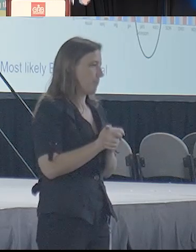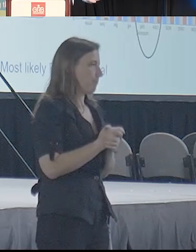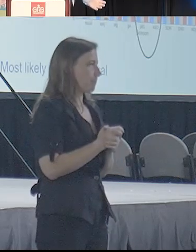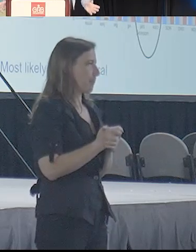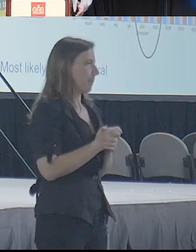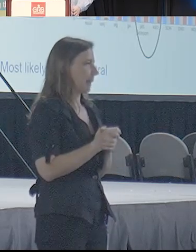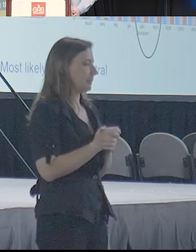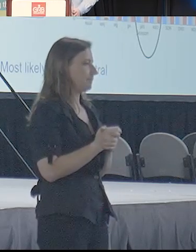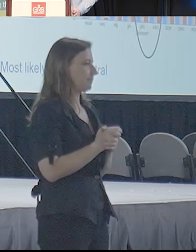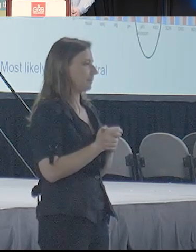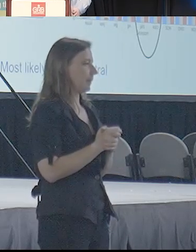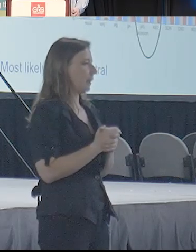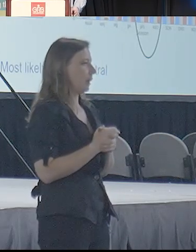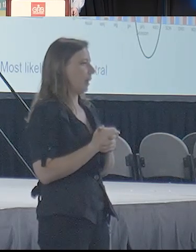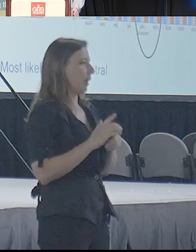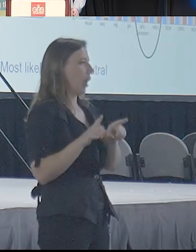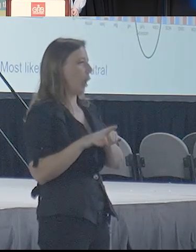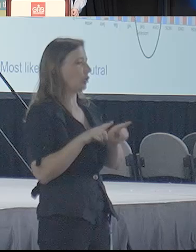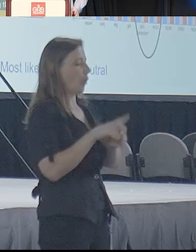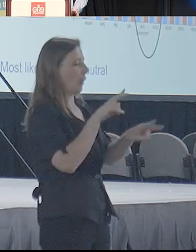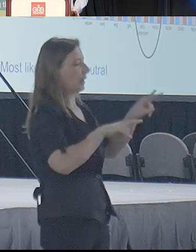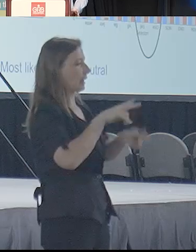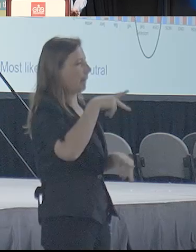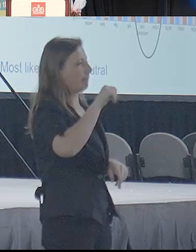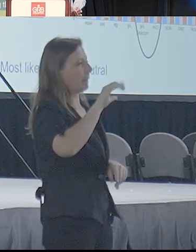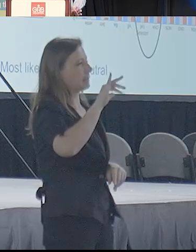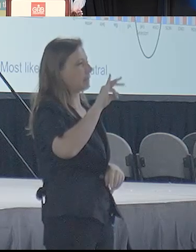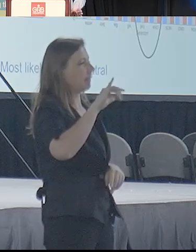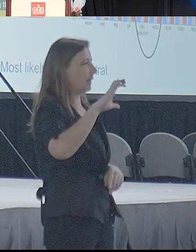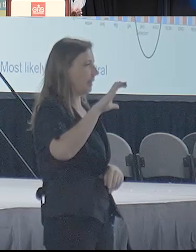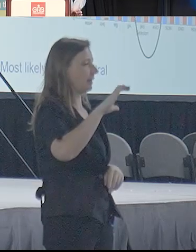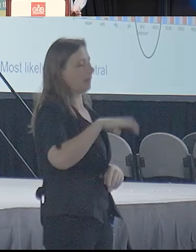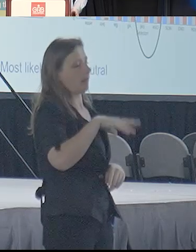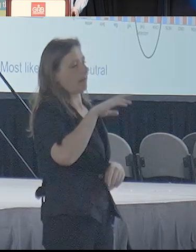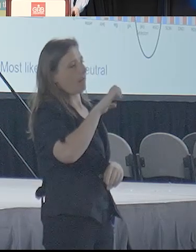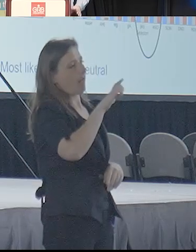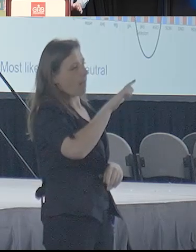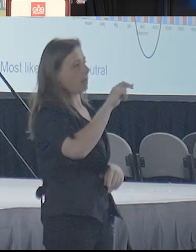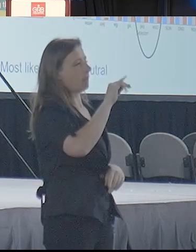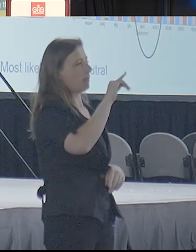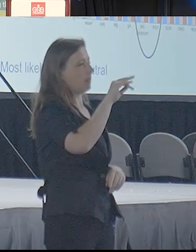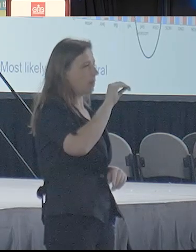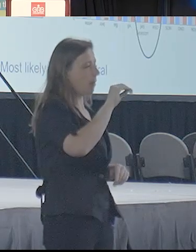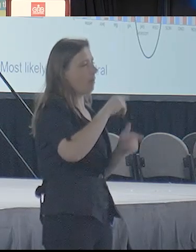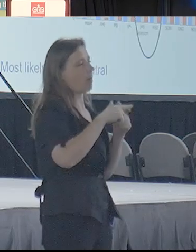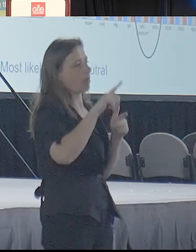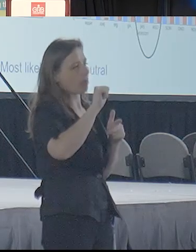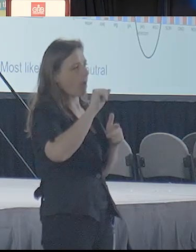then we also look at what's going on with the tropical Pacific, what's happening in the El Nino, La Nina cycle. And I know this is kind